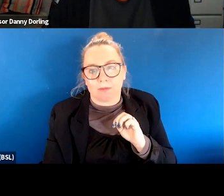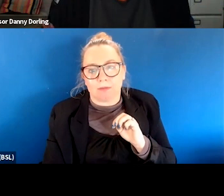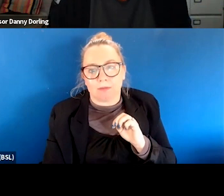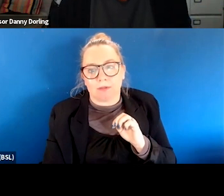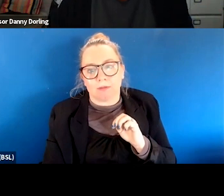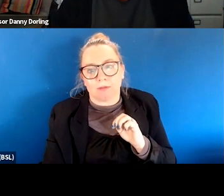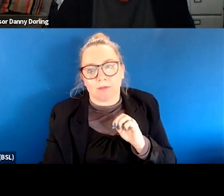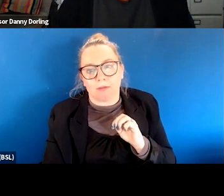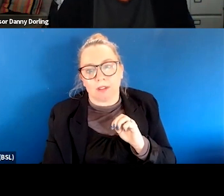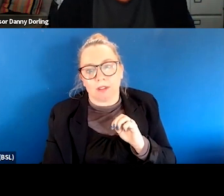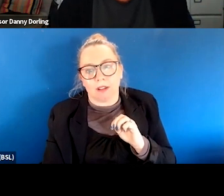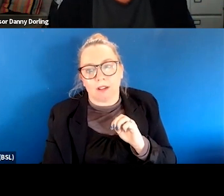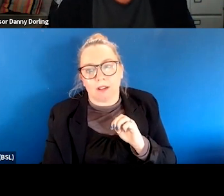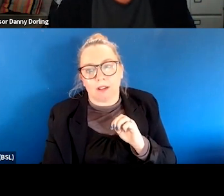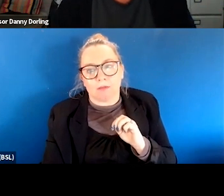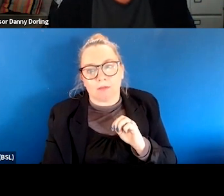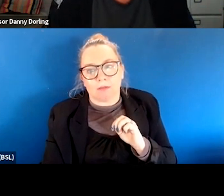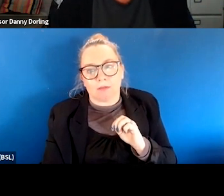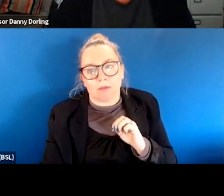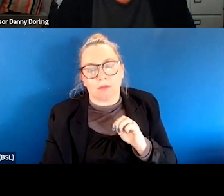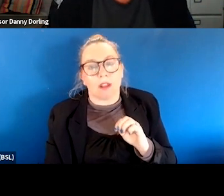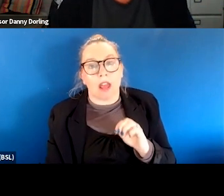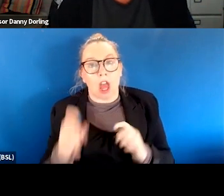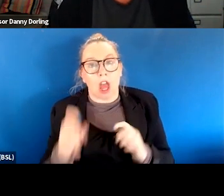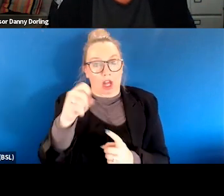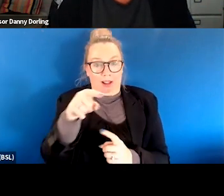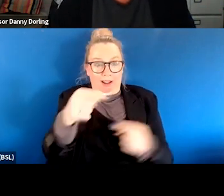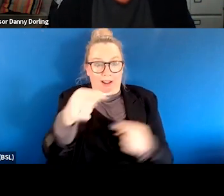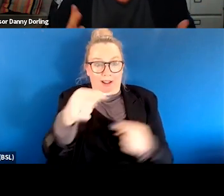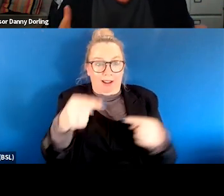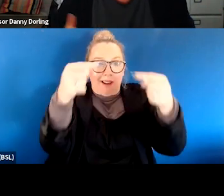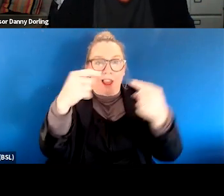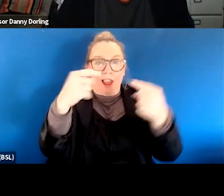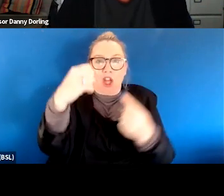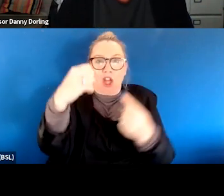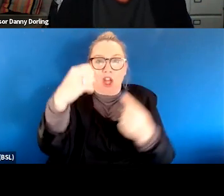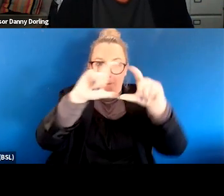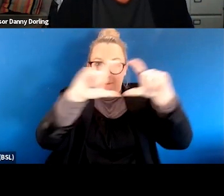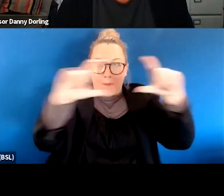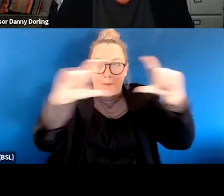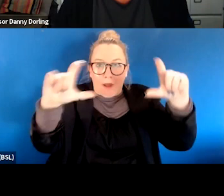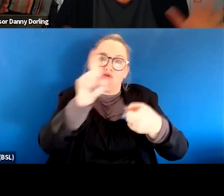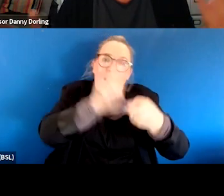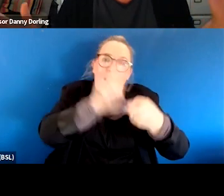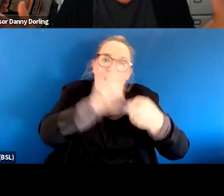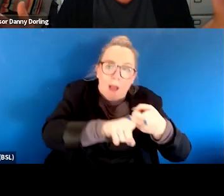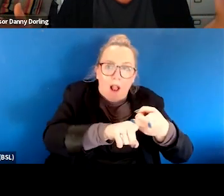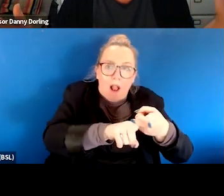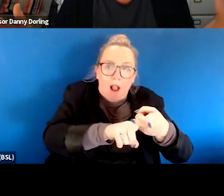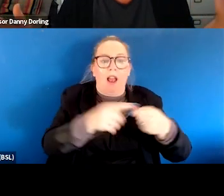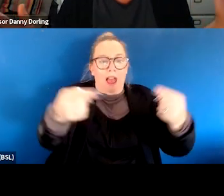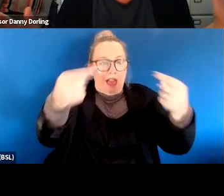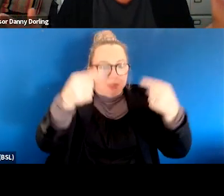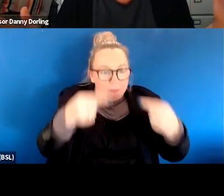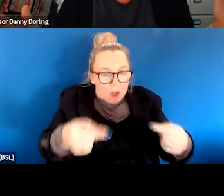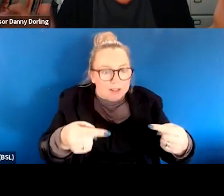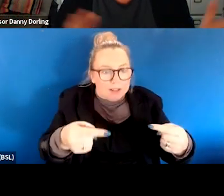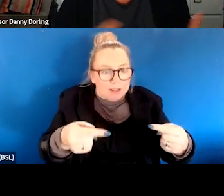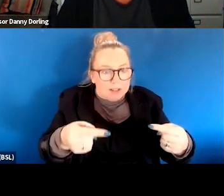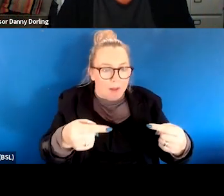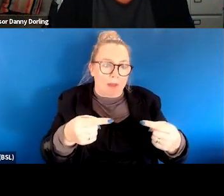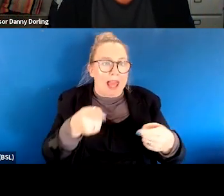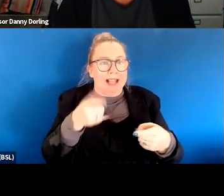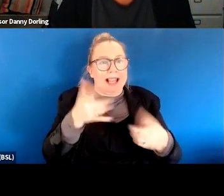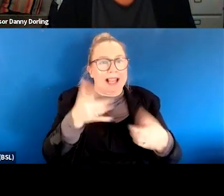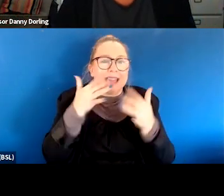two are related, but the top one is reliable and gives you great geographical detail. The bottom one relies on testing. Of course, you go to free testing as we have done